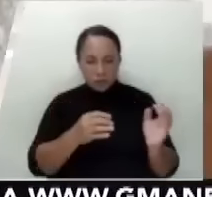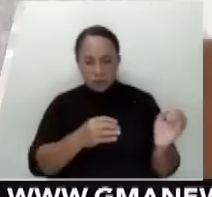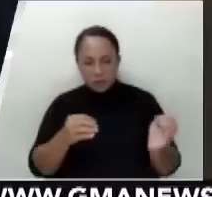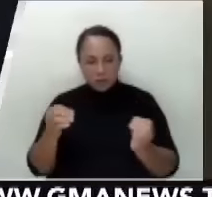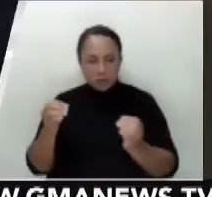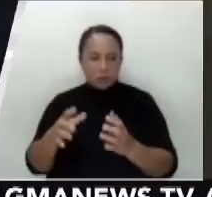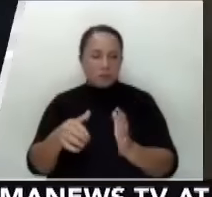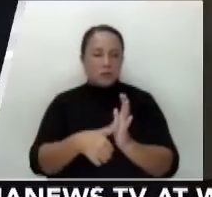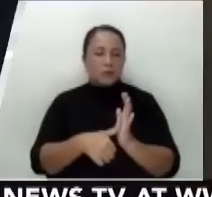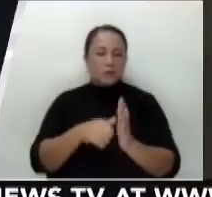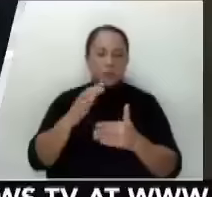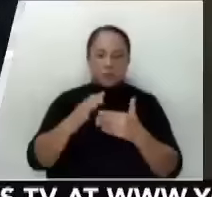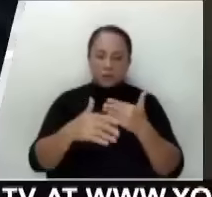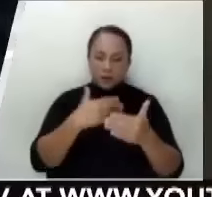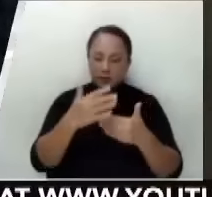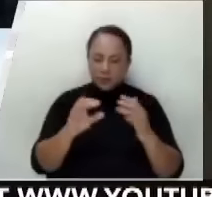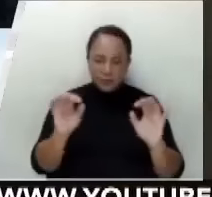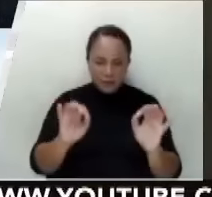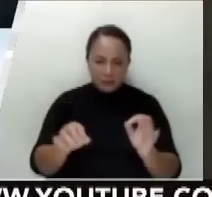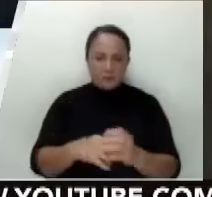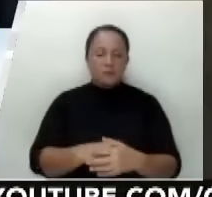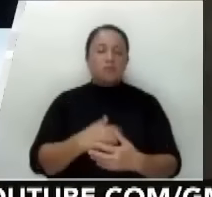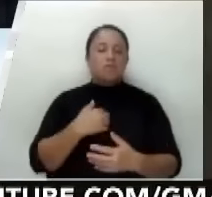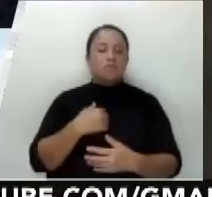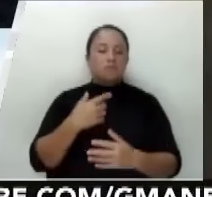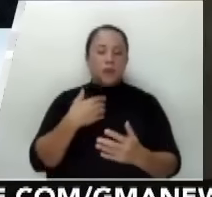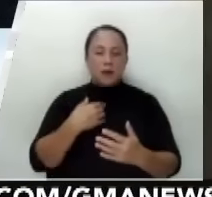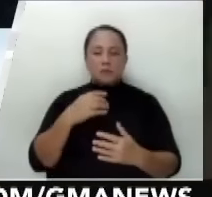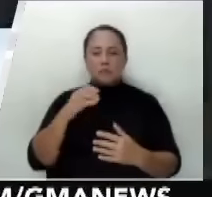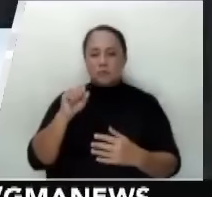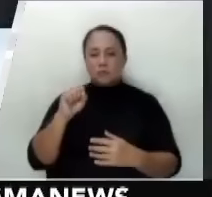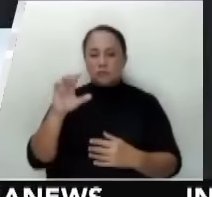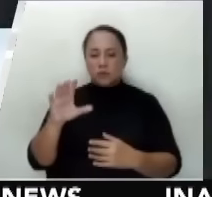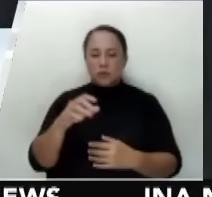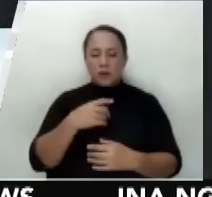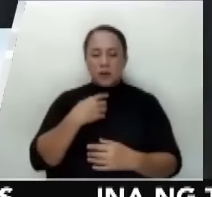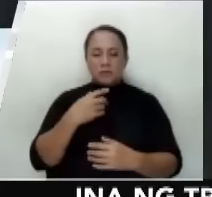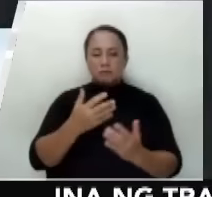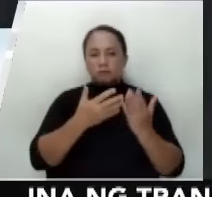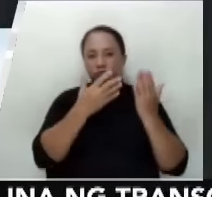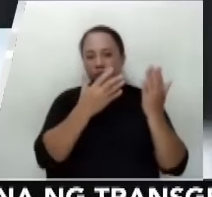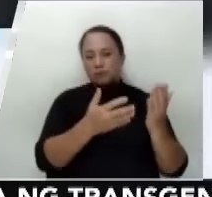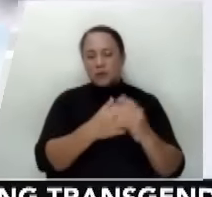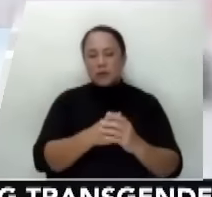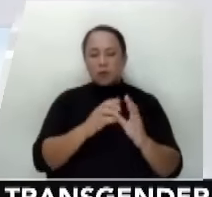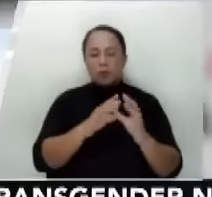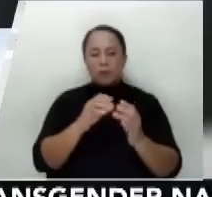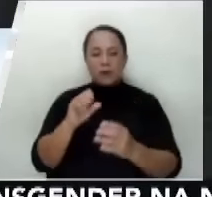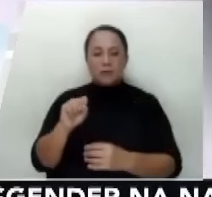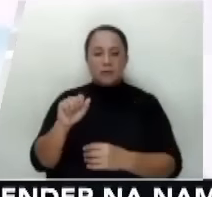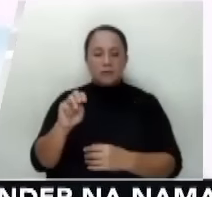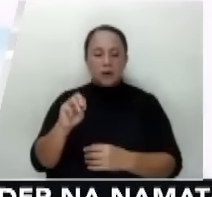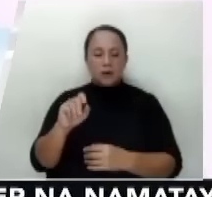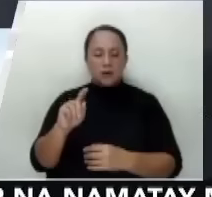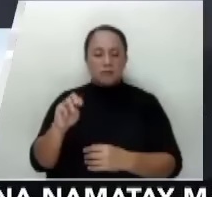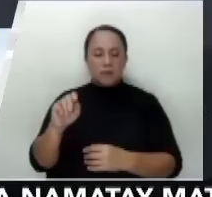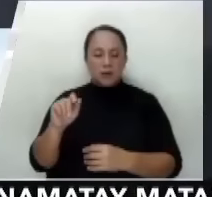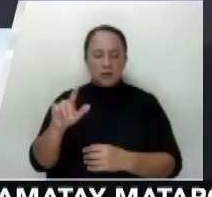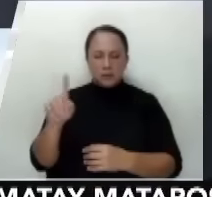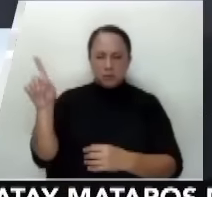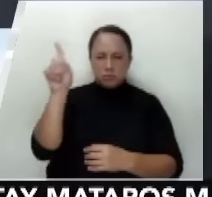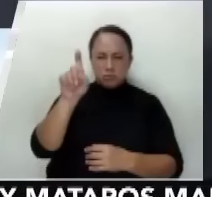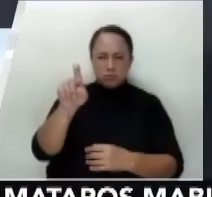process. Nakabinbi naman sa Korte Suprema ang petisyon ng kumpanyang Smartmatic na kumukwestiyon sa